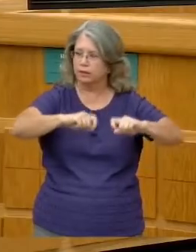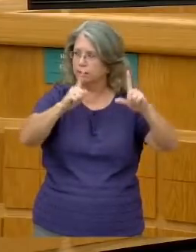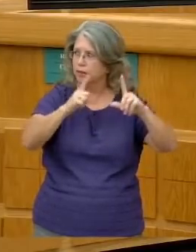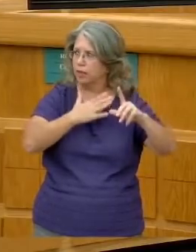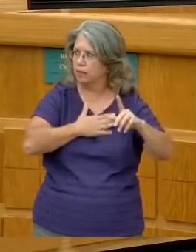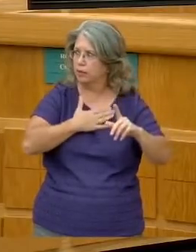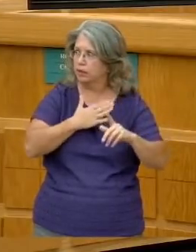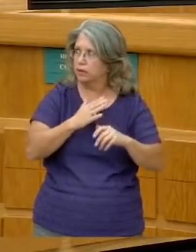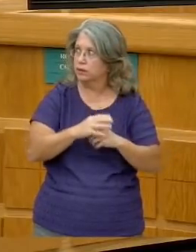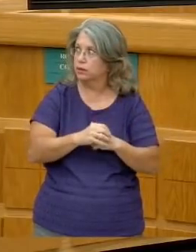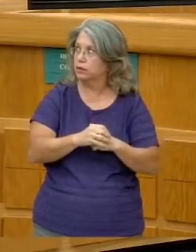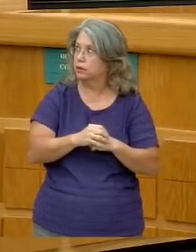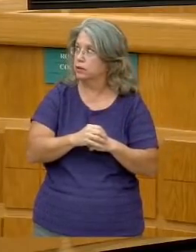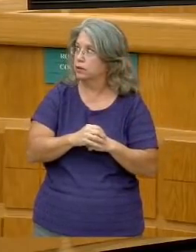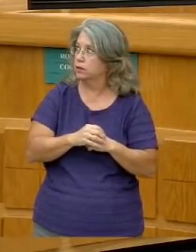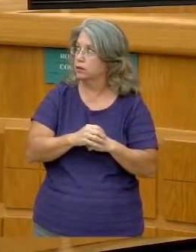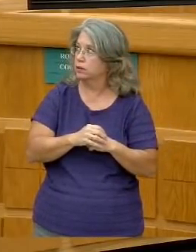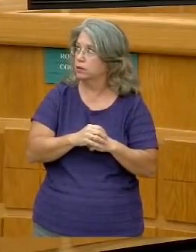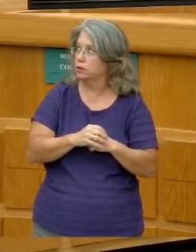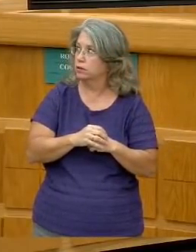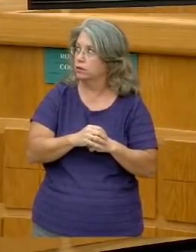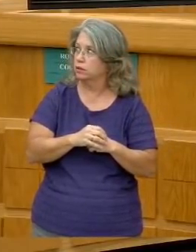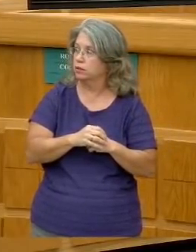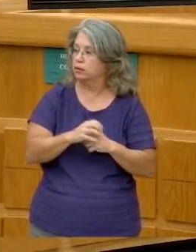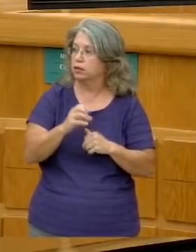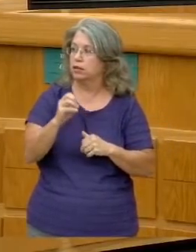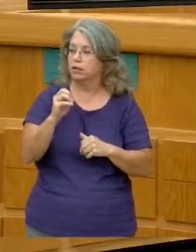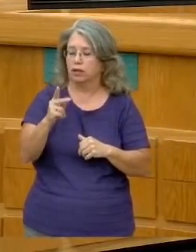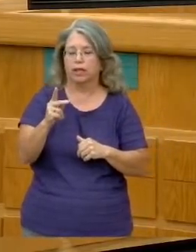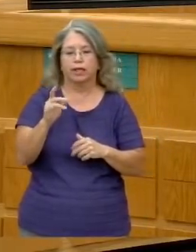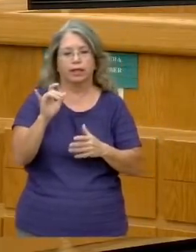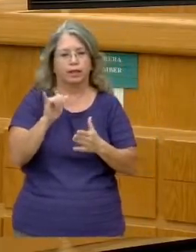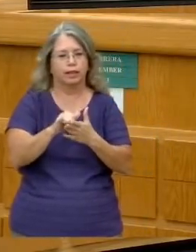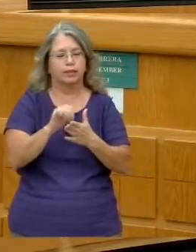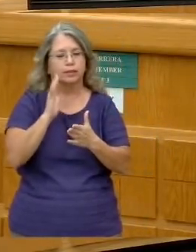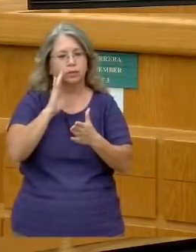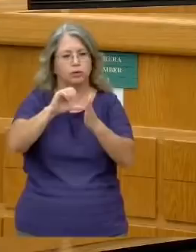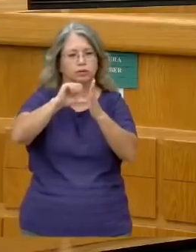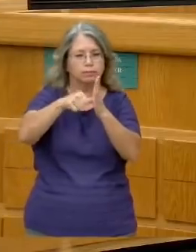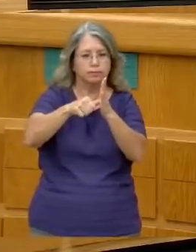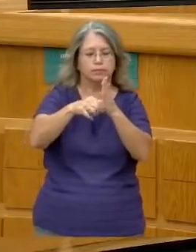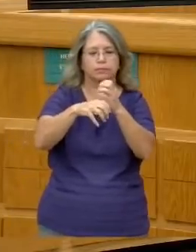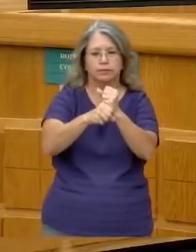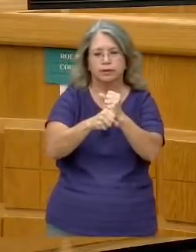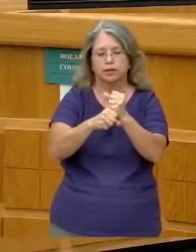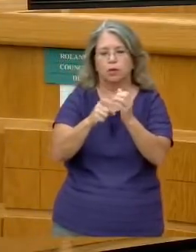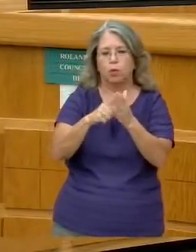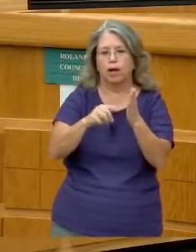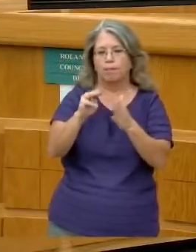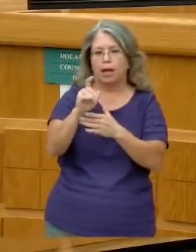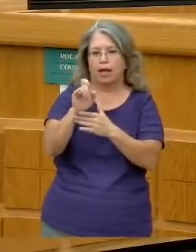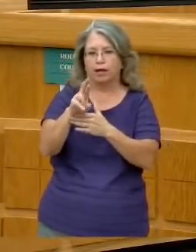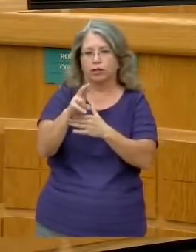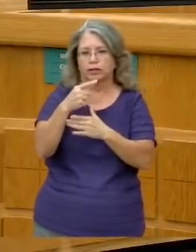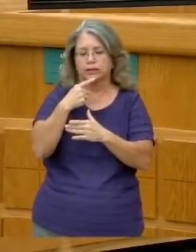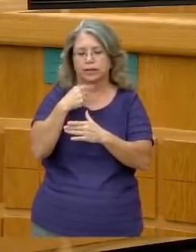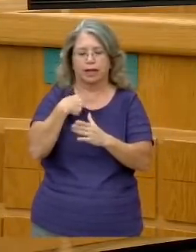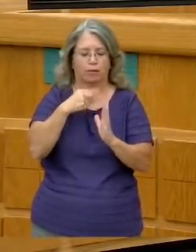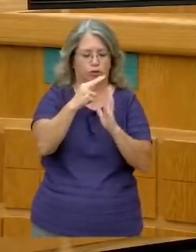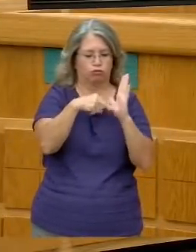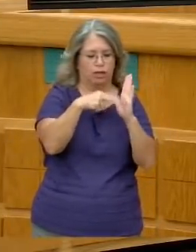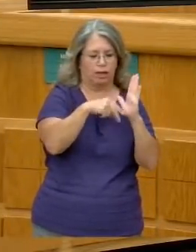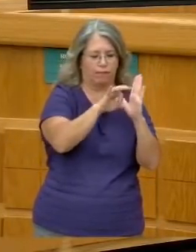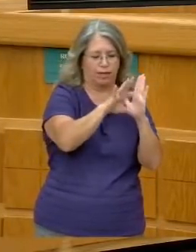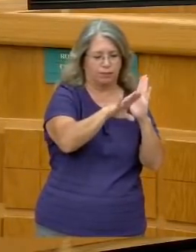see what we have. Okay, so let's just recap what the mayor said, because I was watching some of the Facebook posts. And it's a lot